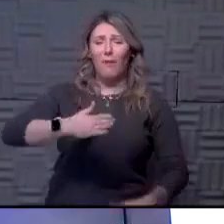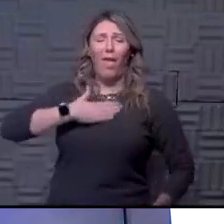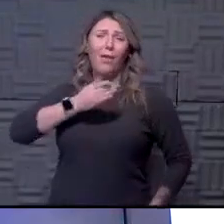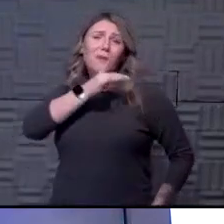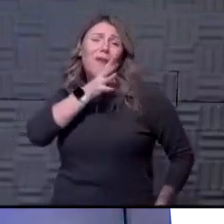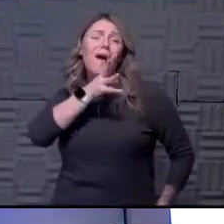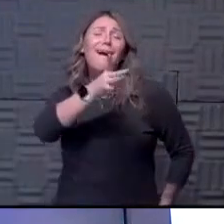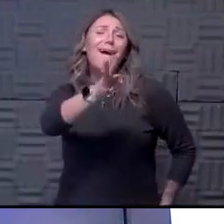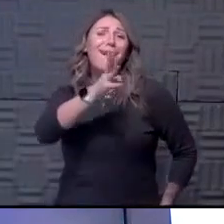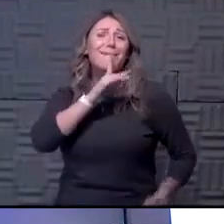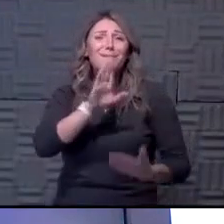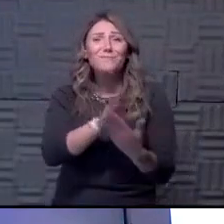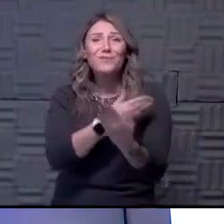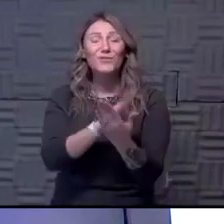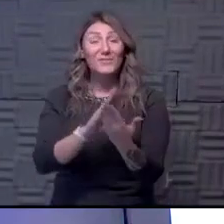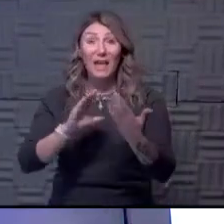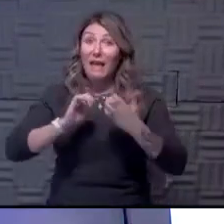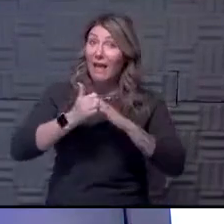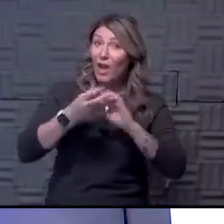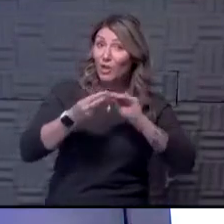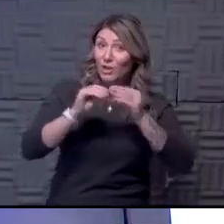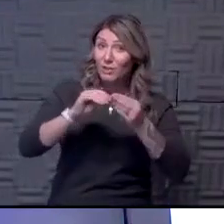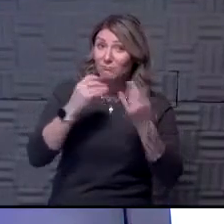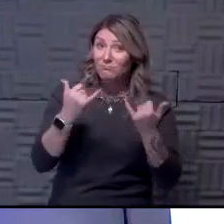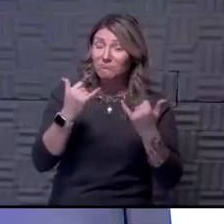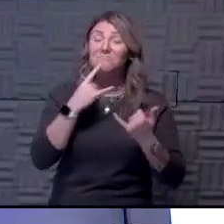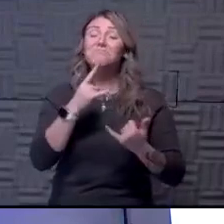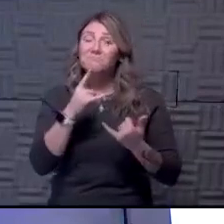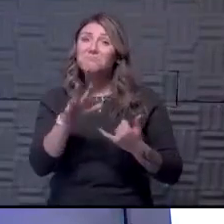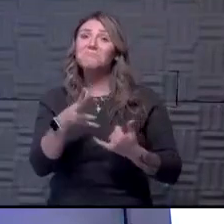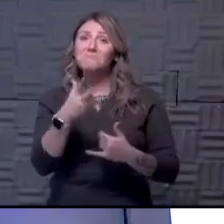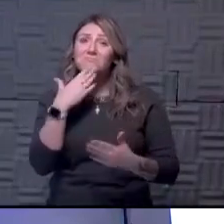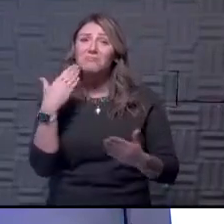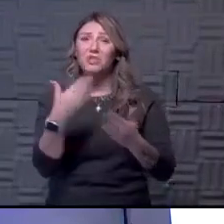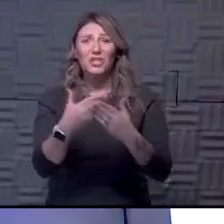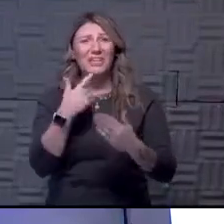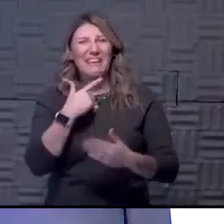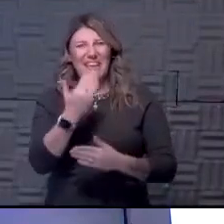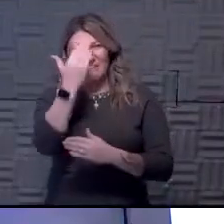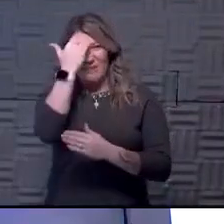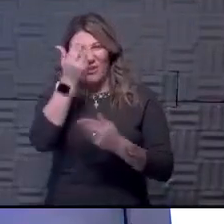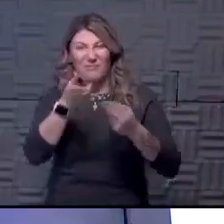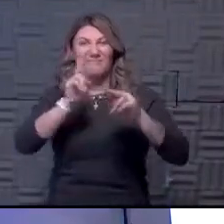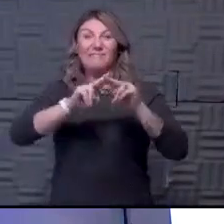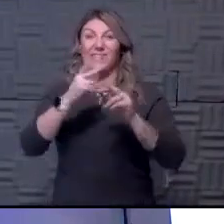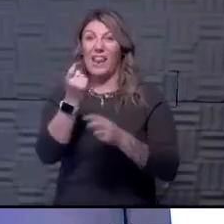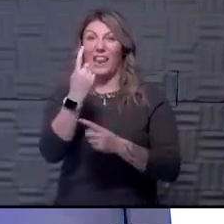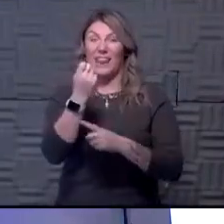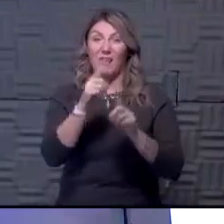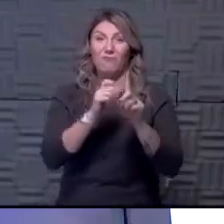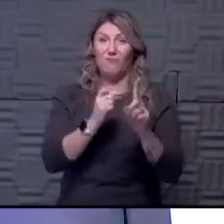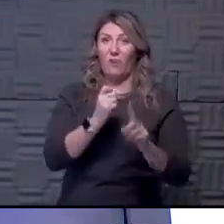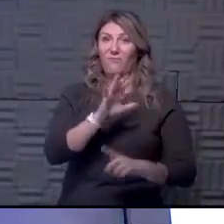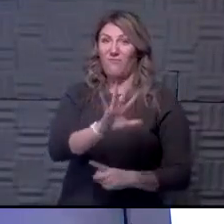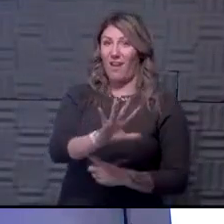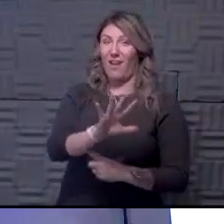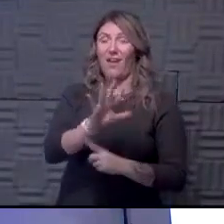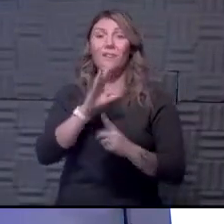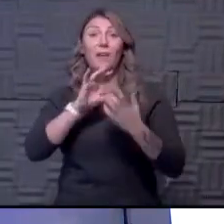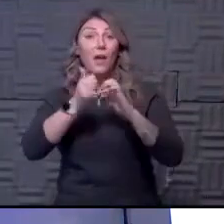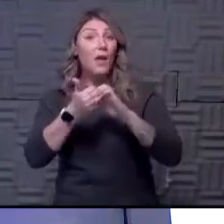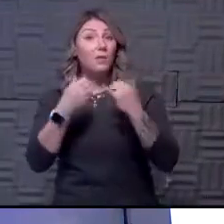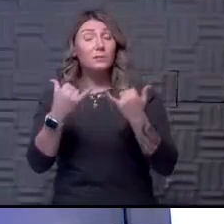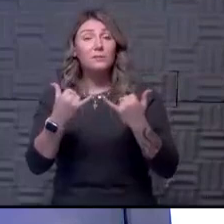about everybody wanting to listen. How are the numbers today? Numbers are still pretty good. They're still. I know we'd gone up to 11 yesterday from 5. Yeah. How are we